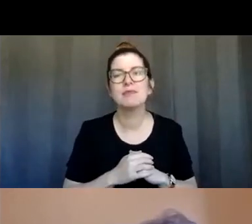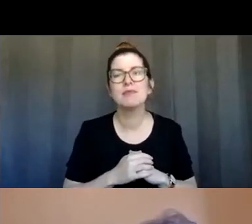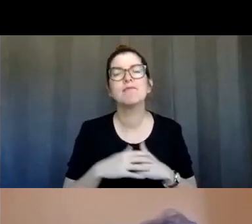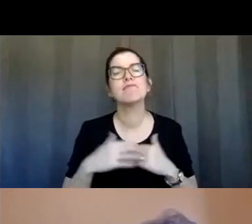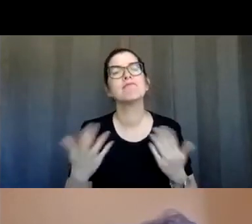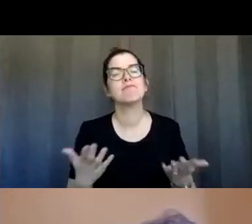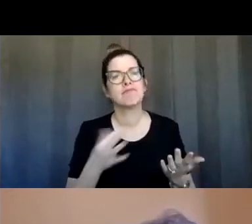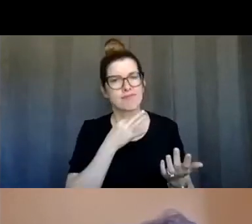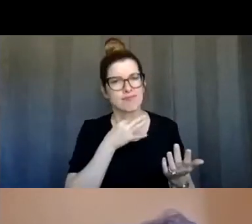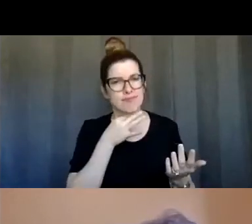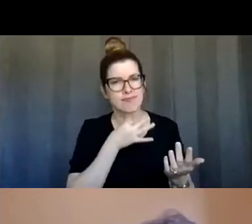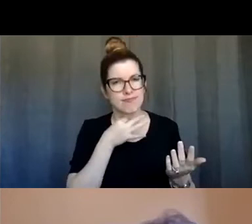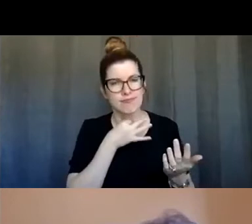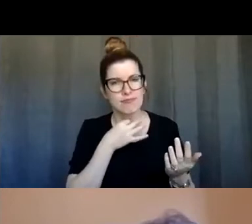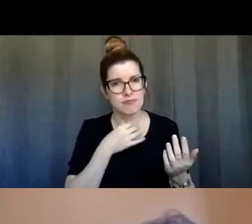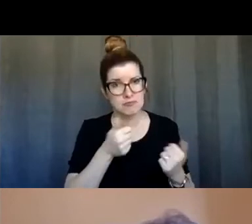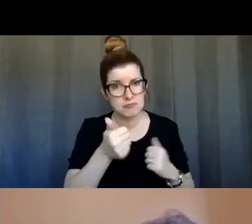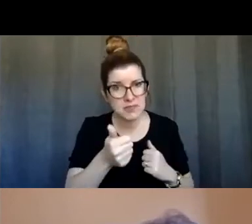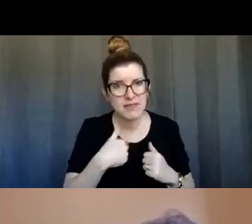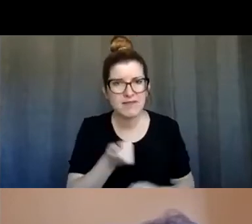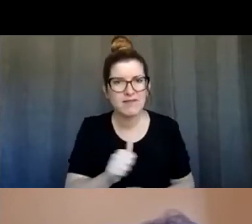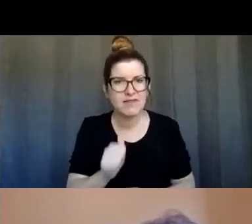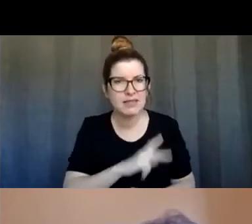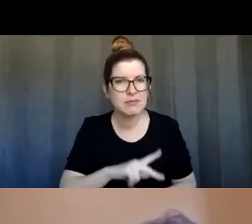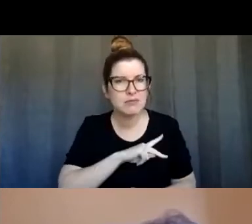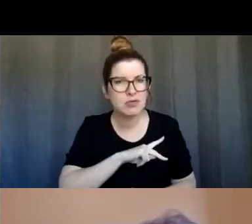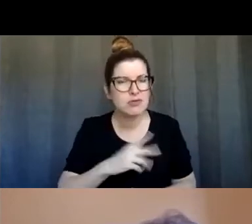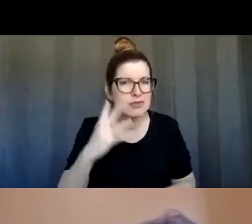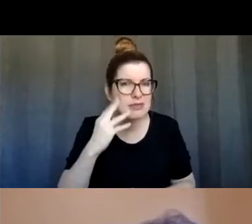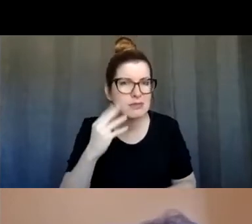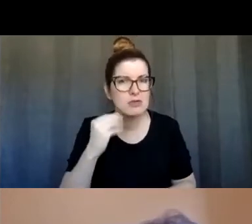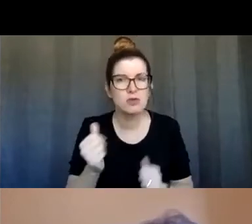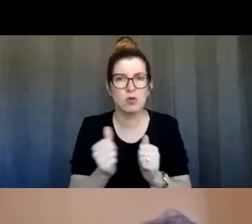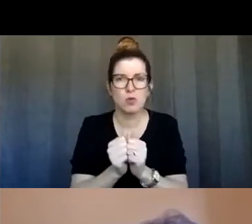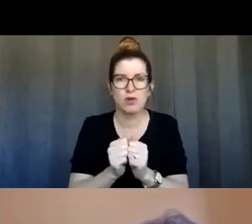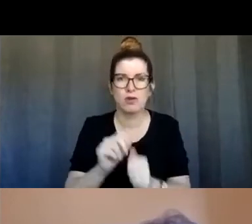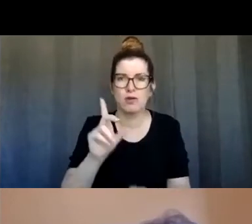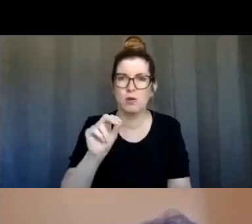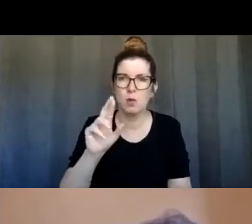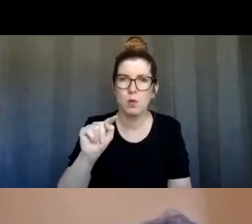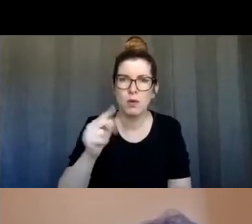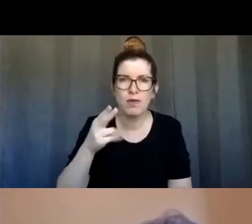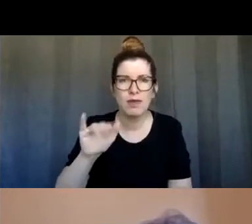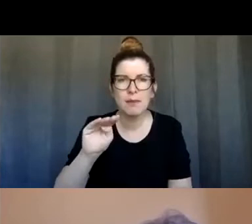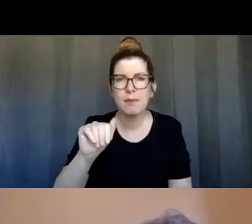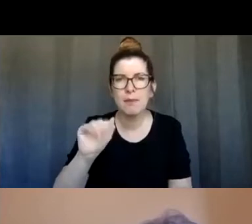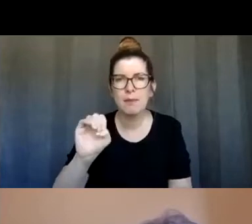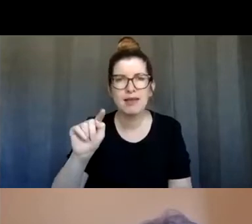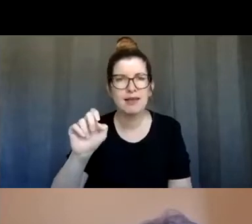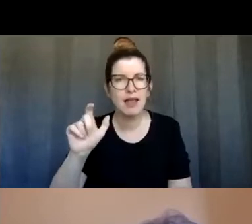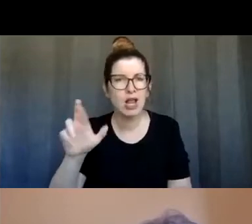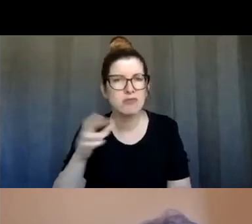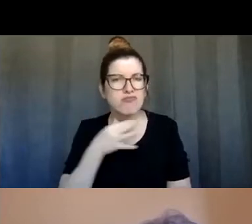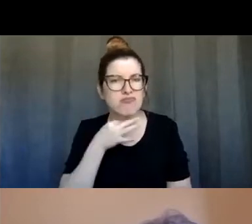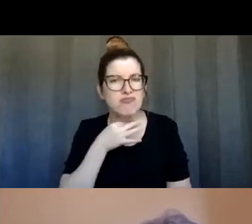I wanted to know, did you have any personal experiences with Ms. Dorothy Mae Taylor? And what opinions do you have on